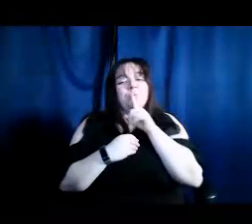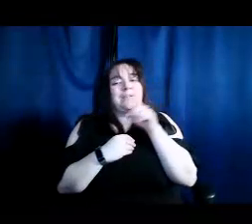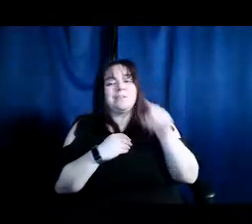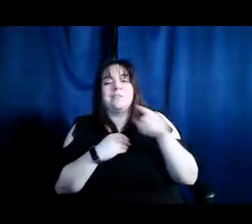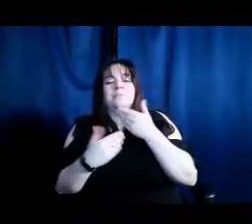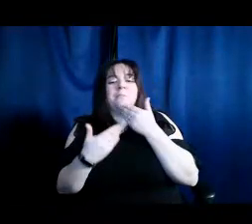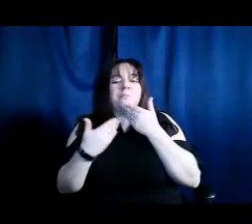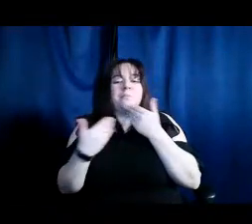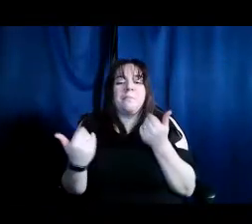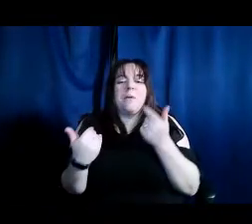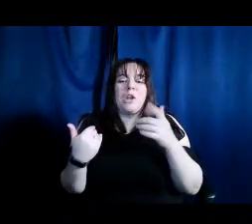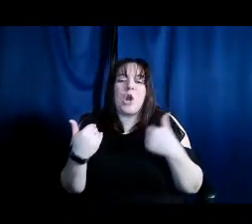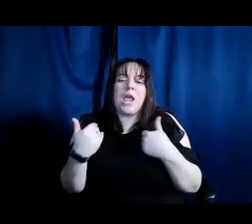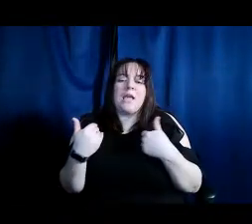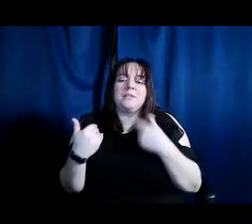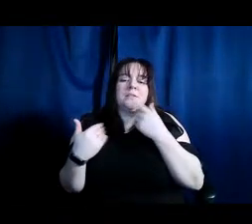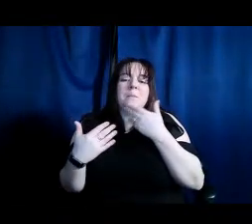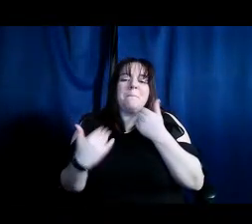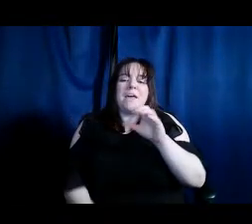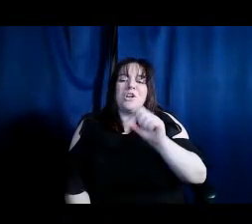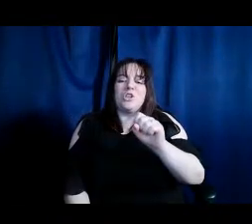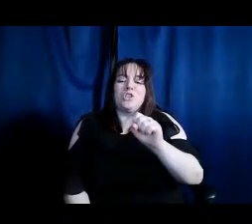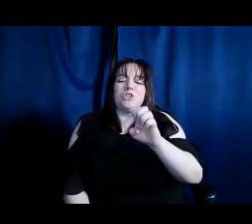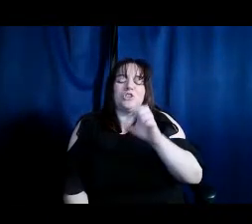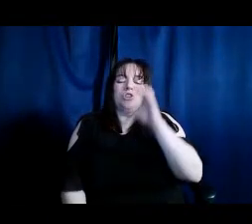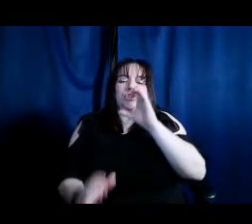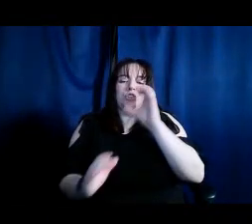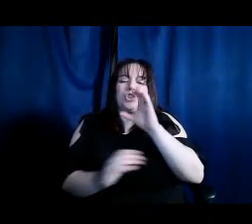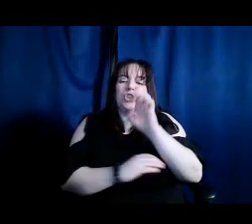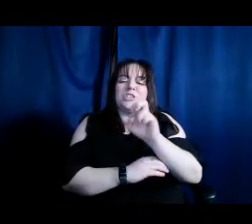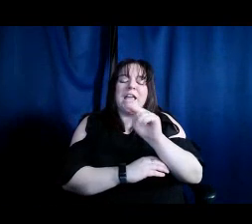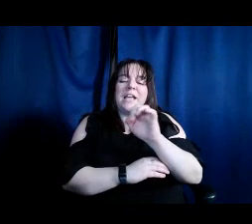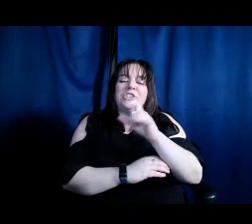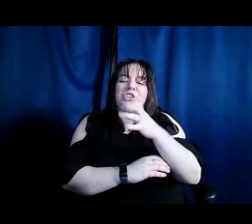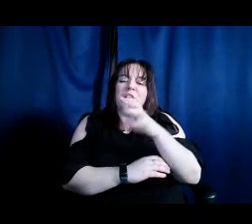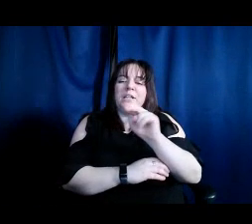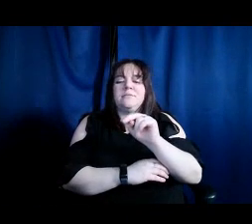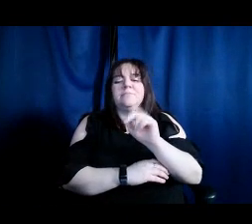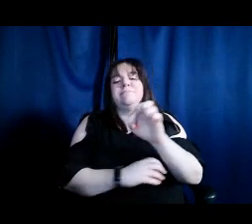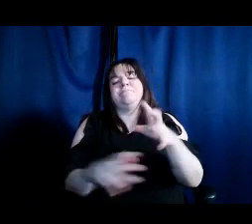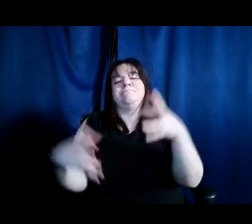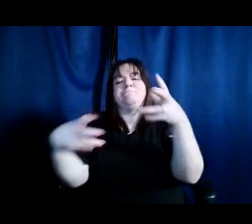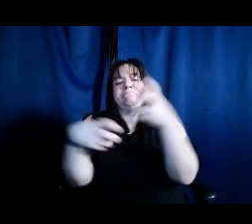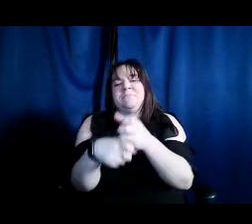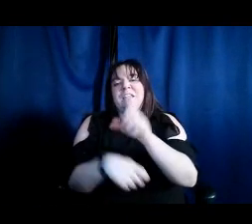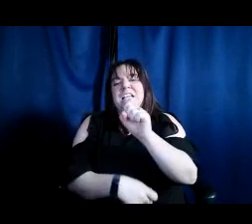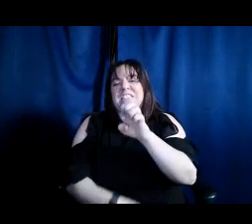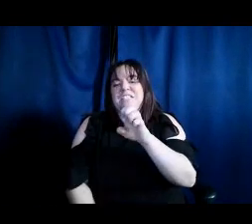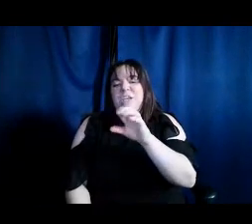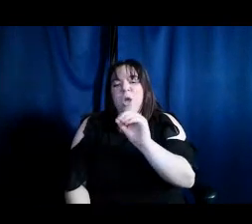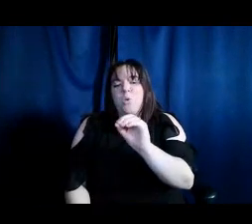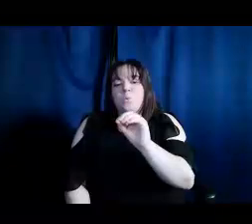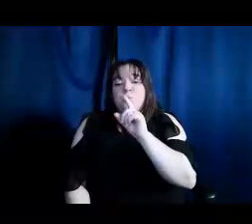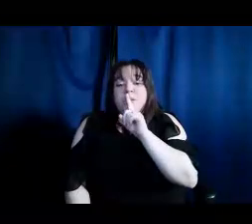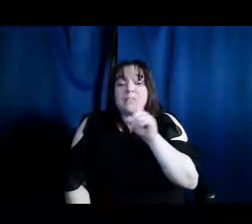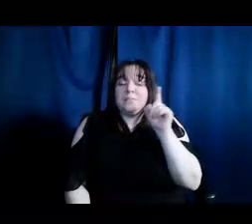or SEO. SEO includes the strategies used to increase the number of people who visit the